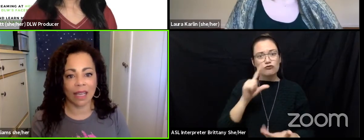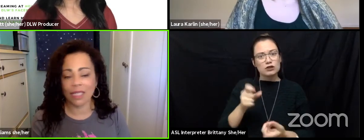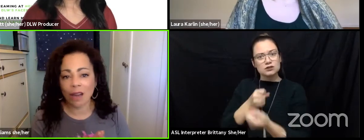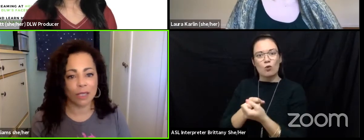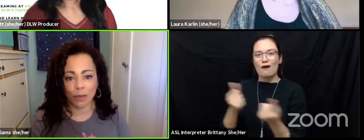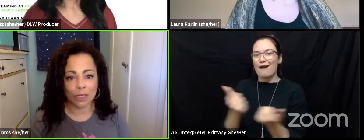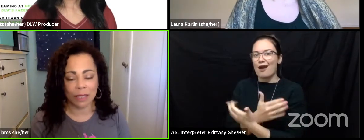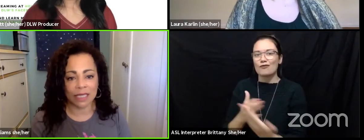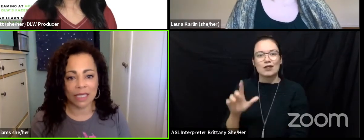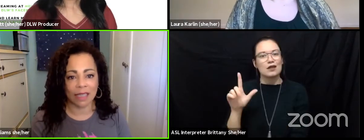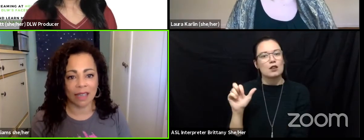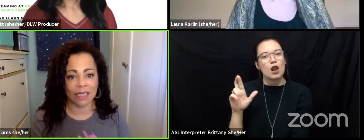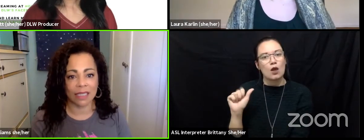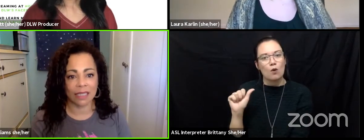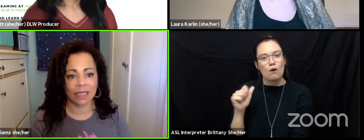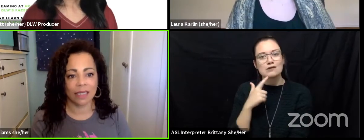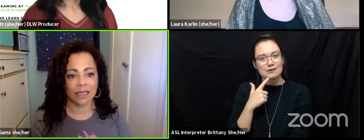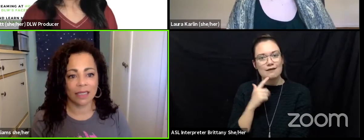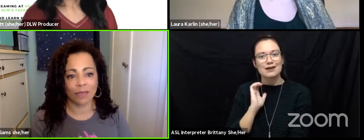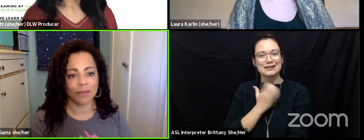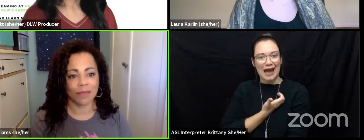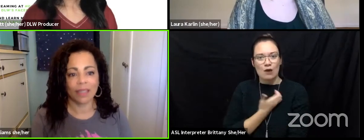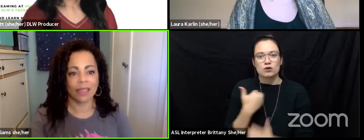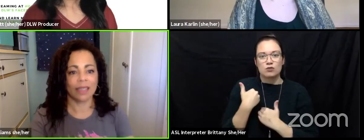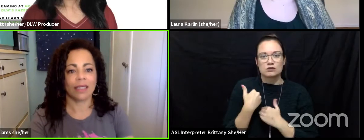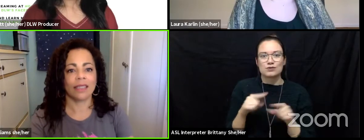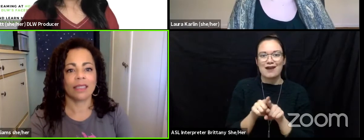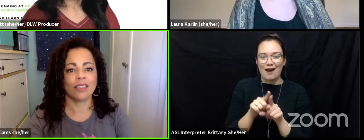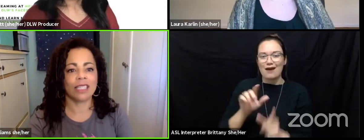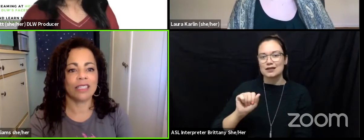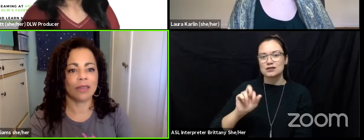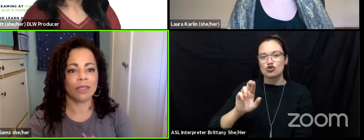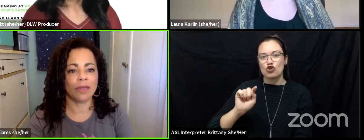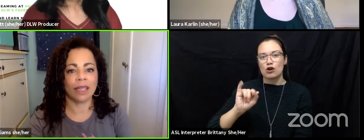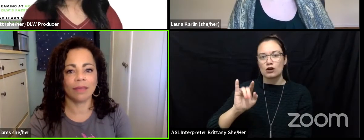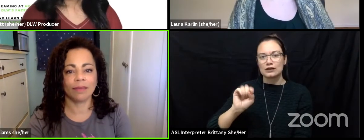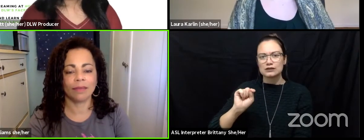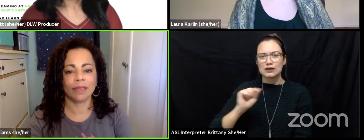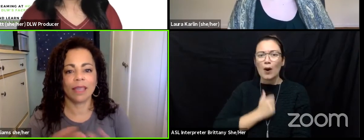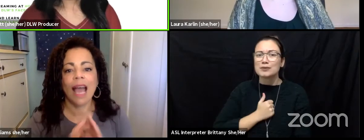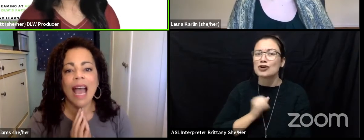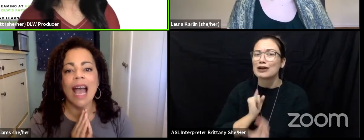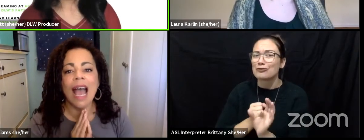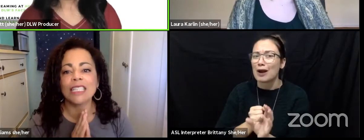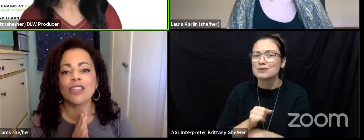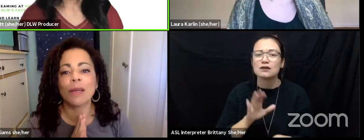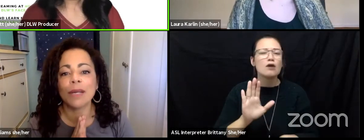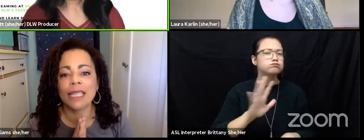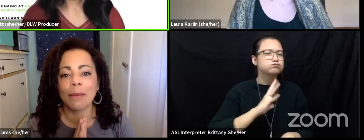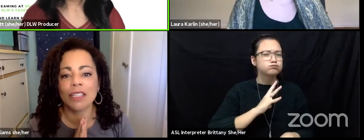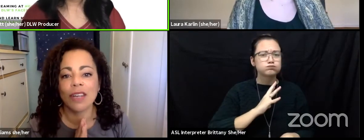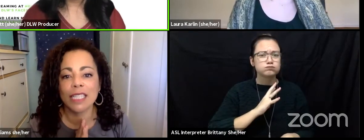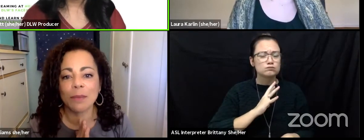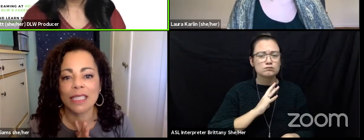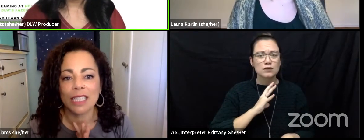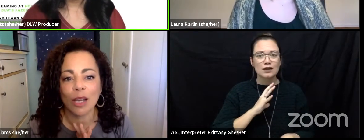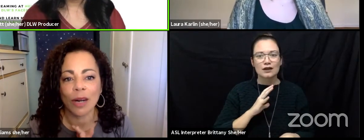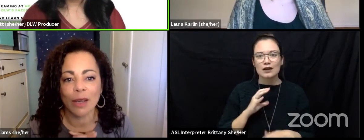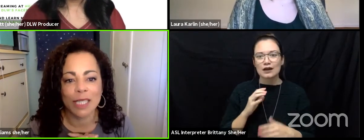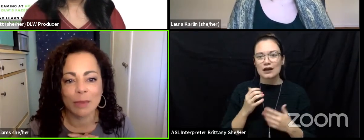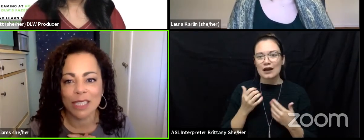everything. It's our responsibility as artists. So, sorry to interrupt you, Reena. No. And sorry, I'm going to try and